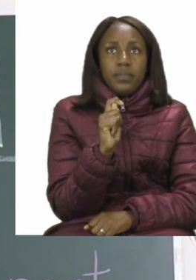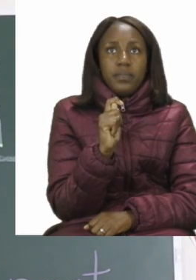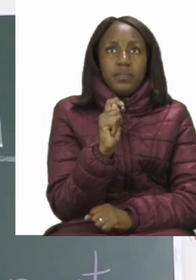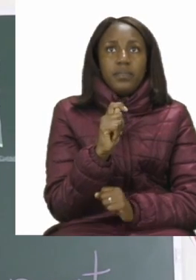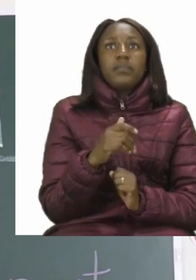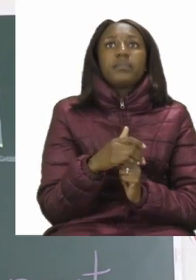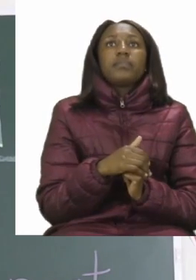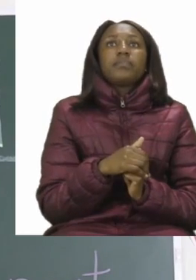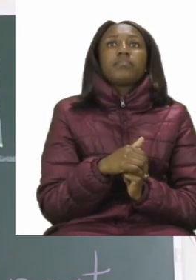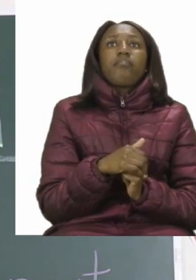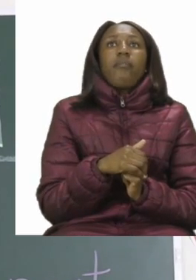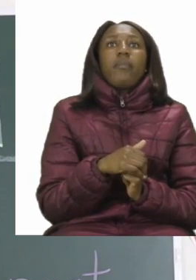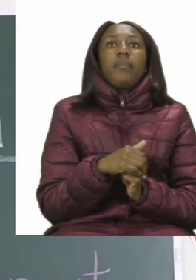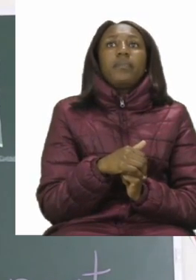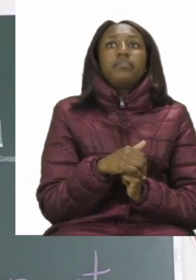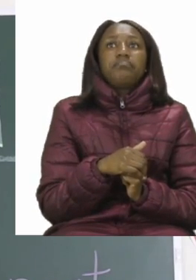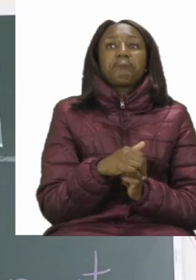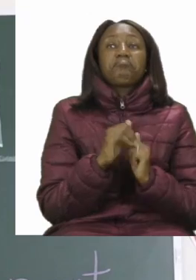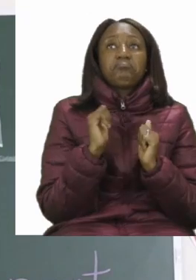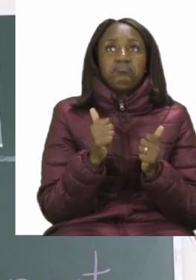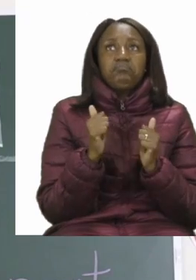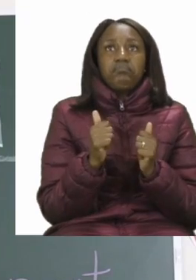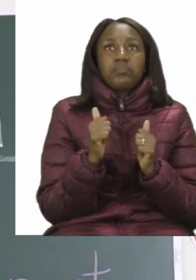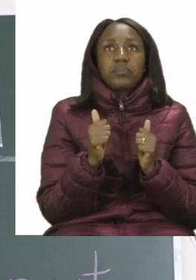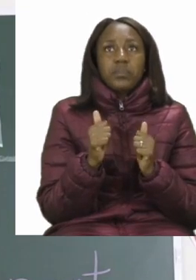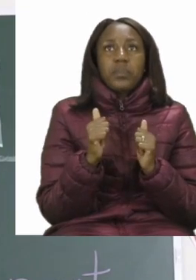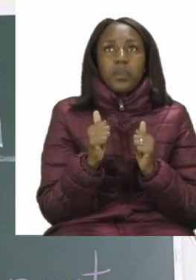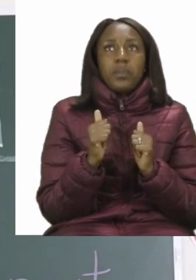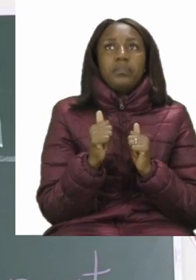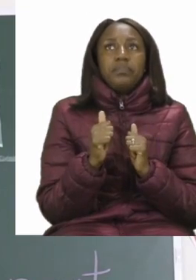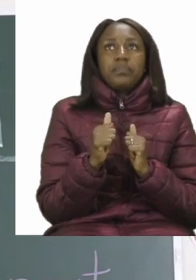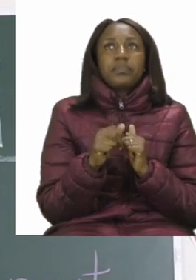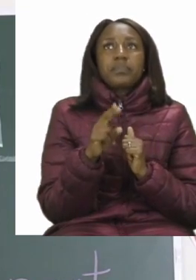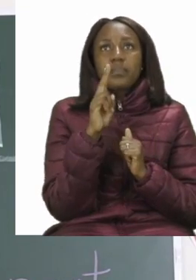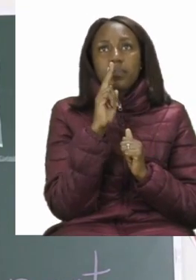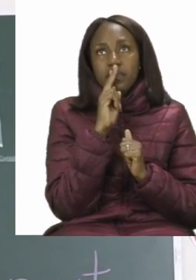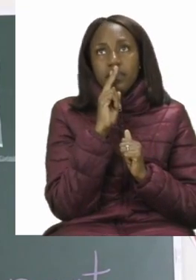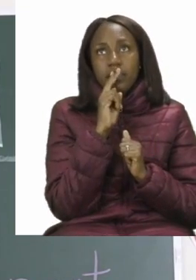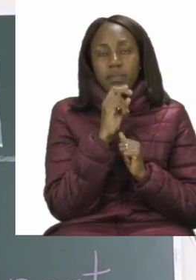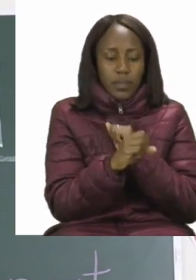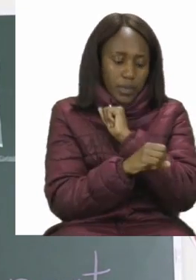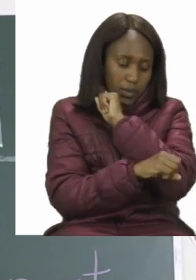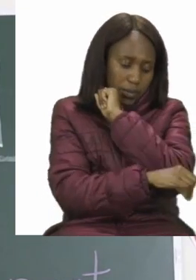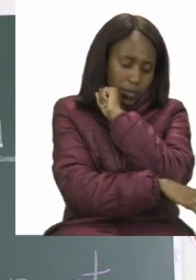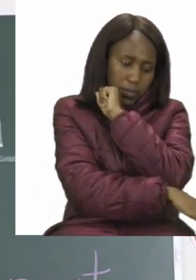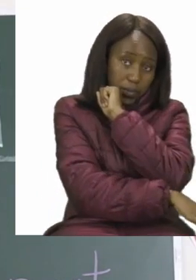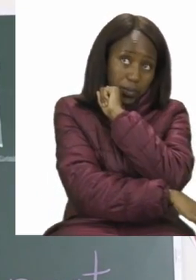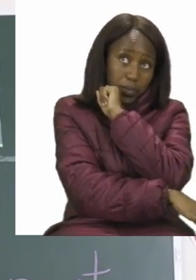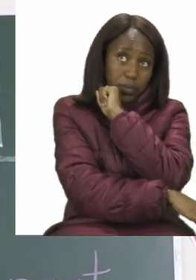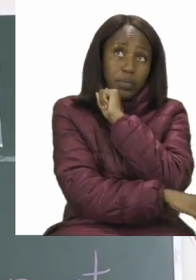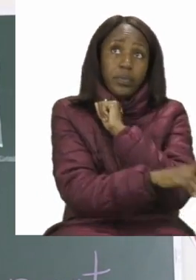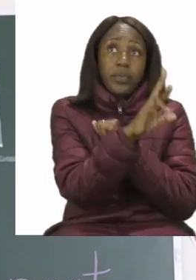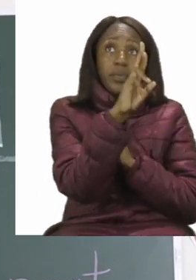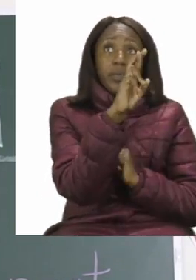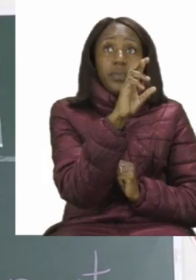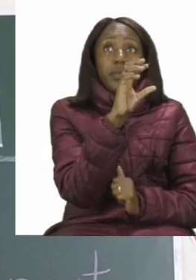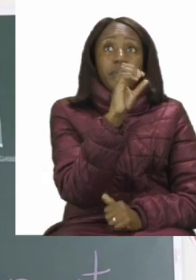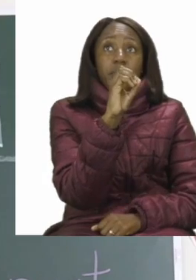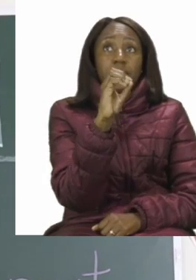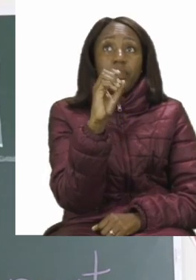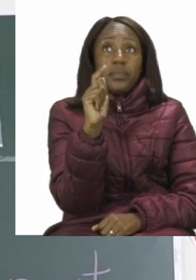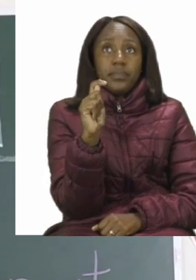R-O-O-T. There we go. So, our answer for number 1 is indeed